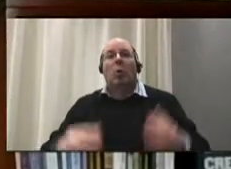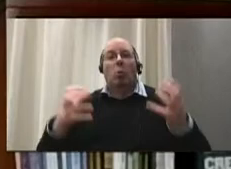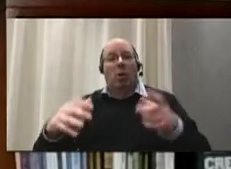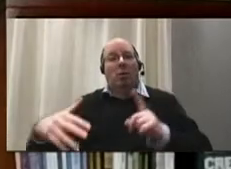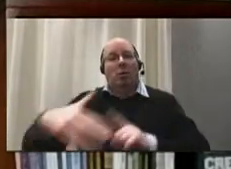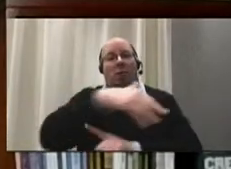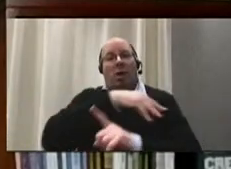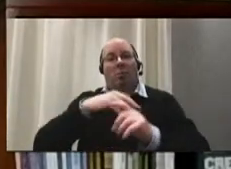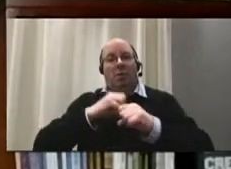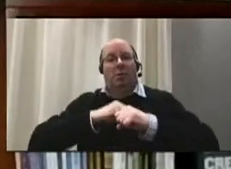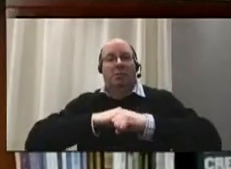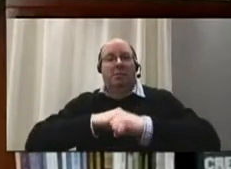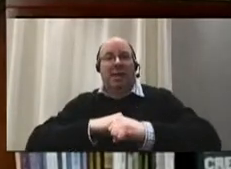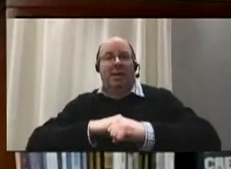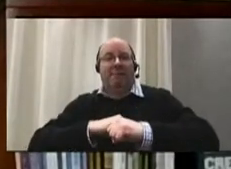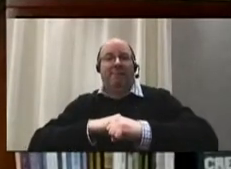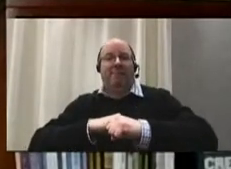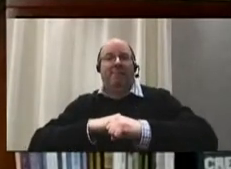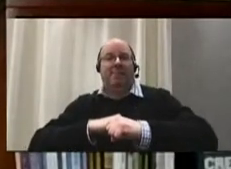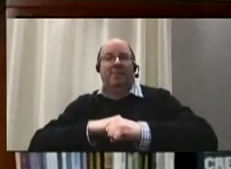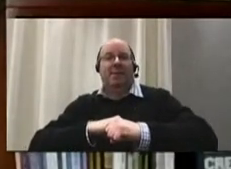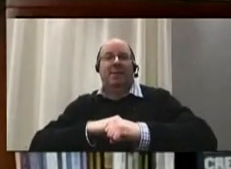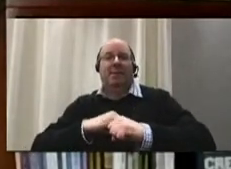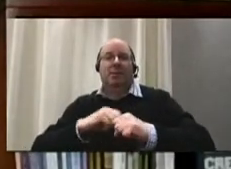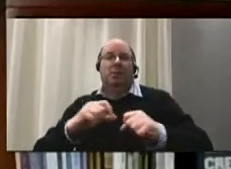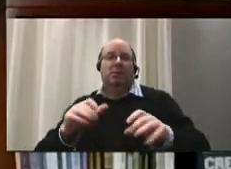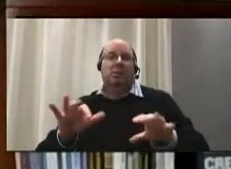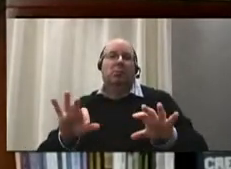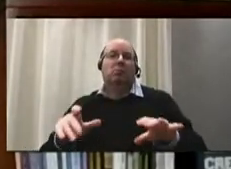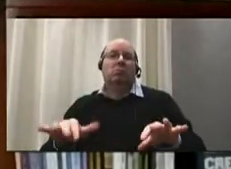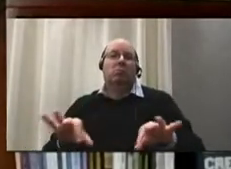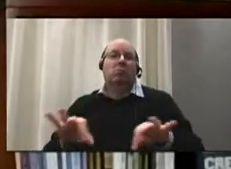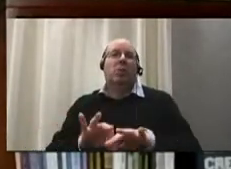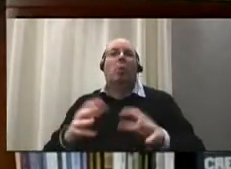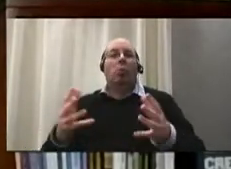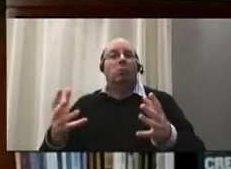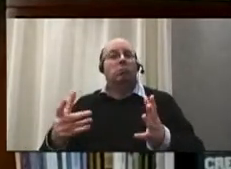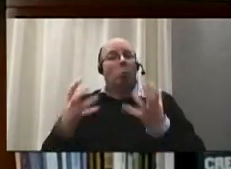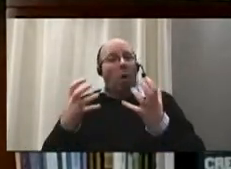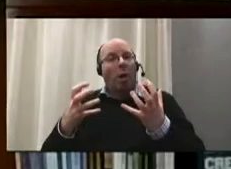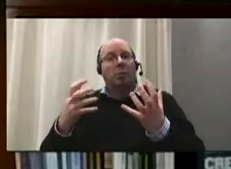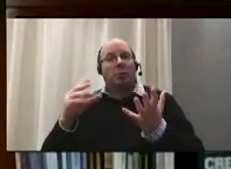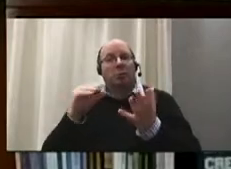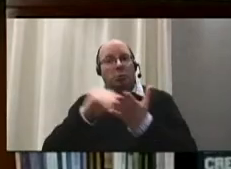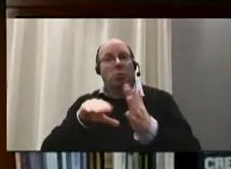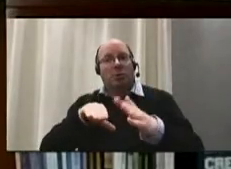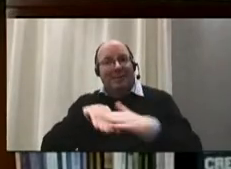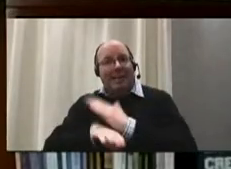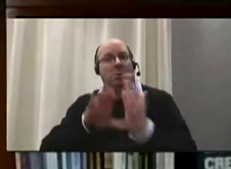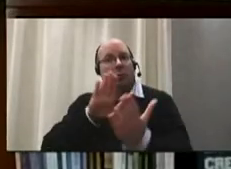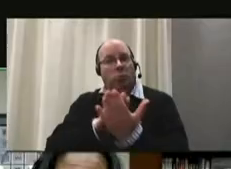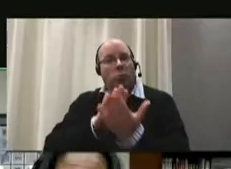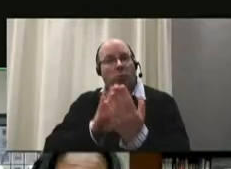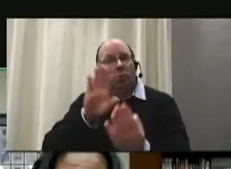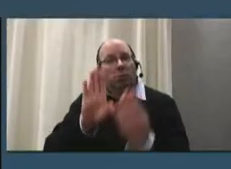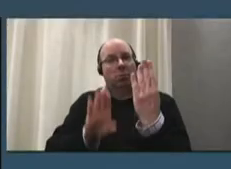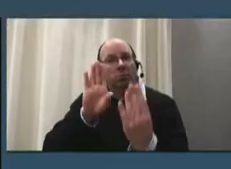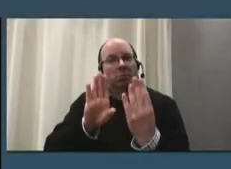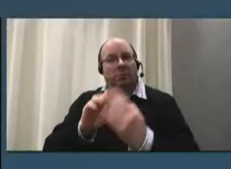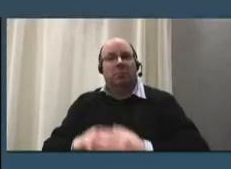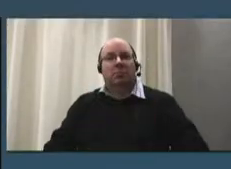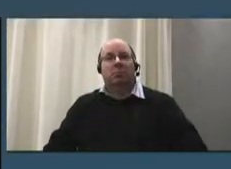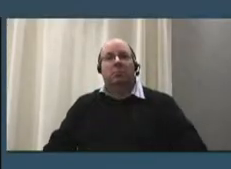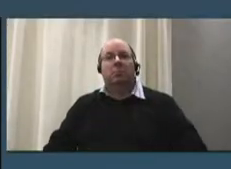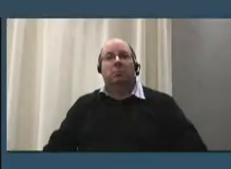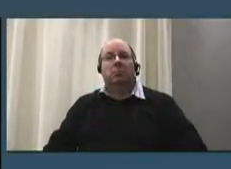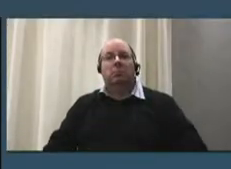in school having that in-person experience. Now, we've also created options individually for families. So yes,